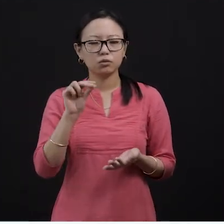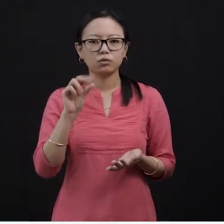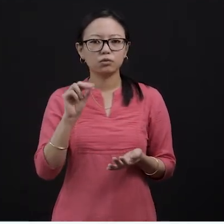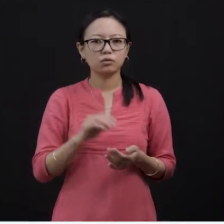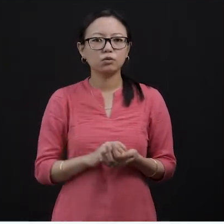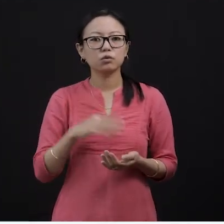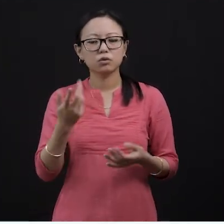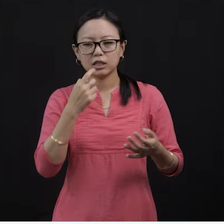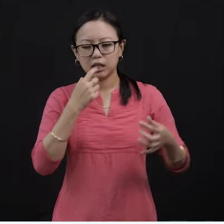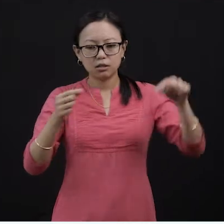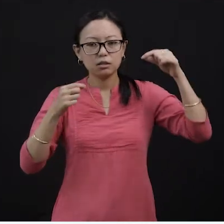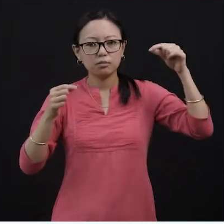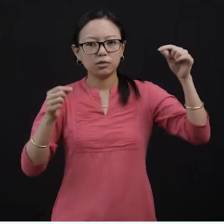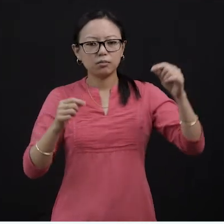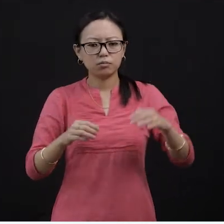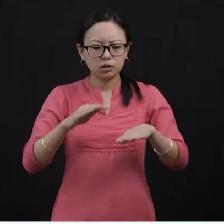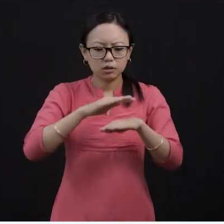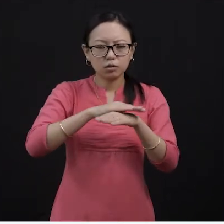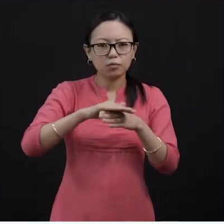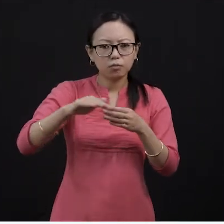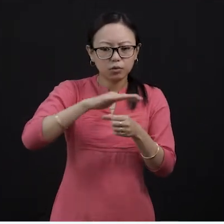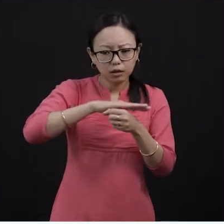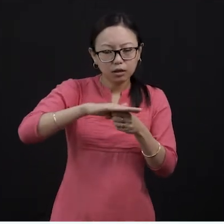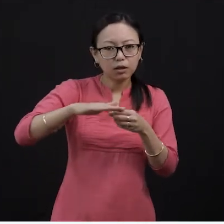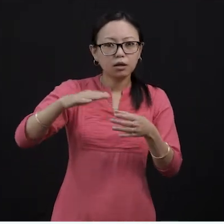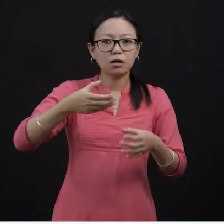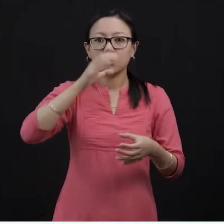sure that the length of the thread is short.